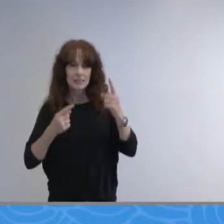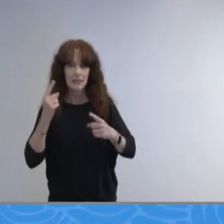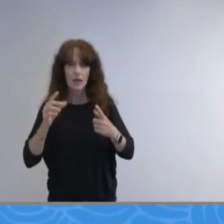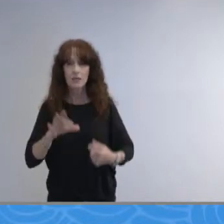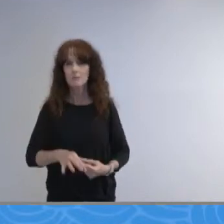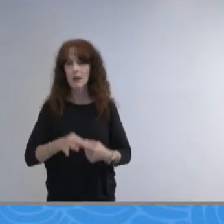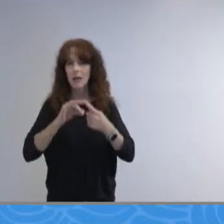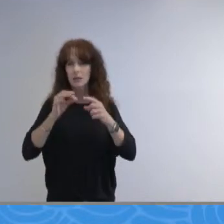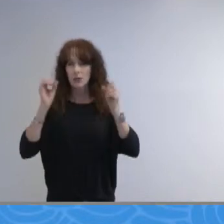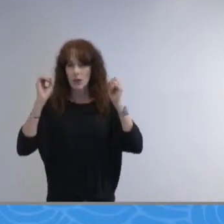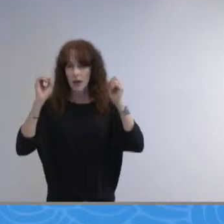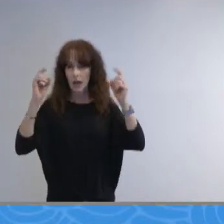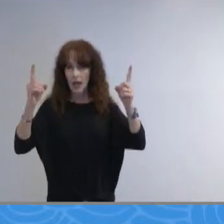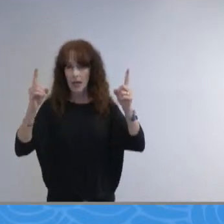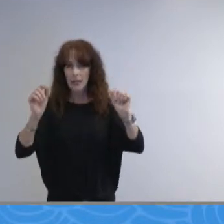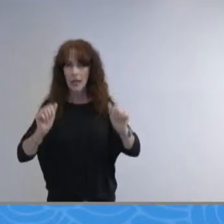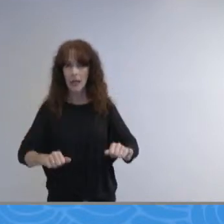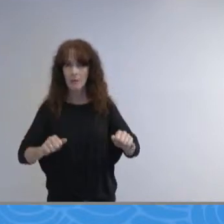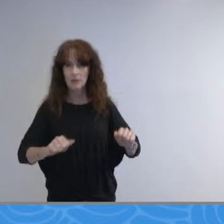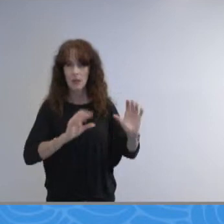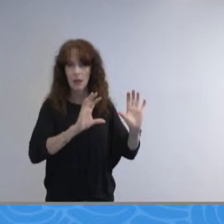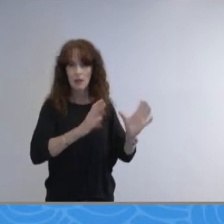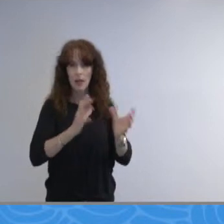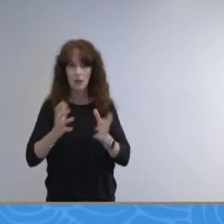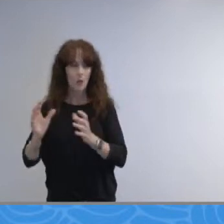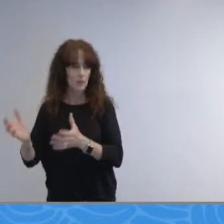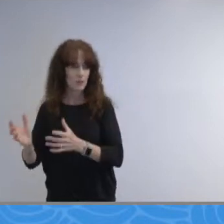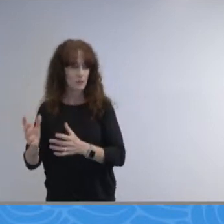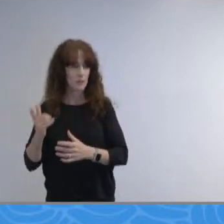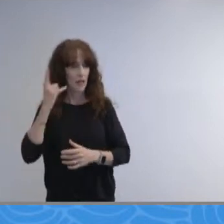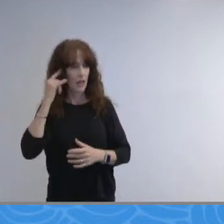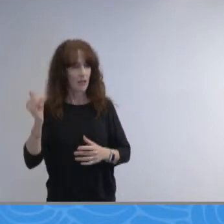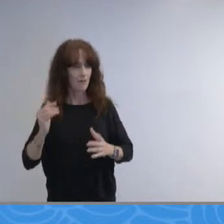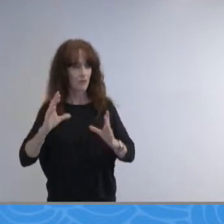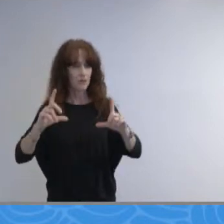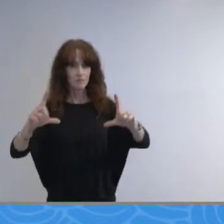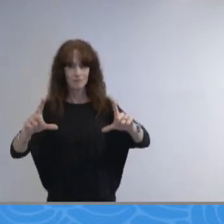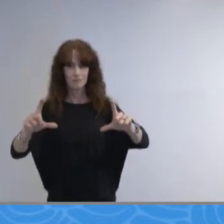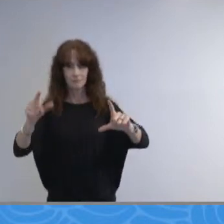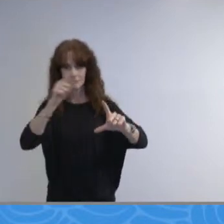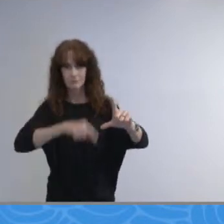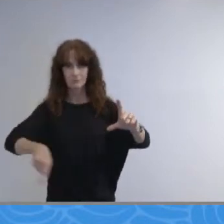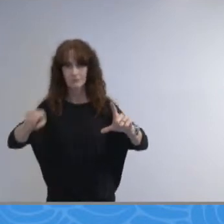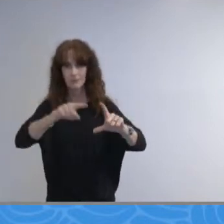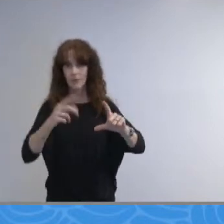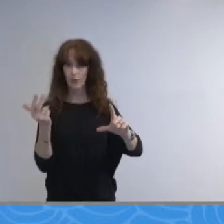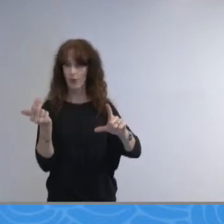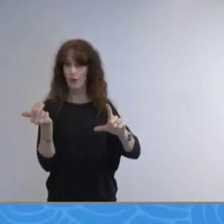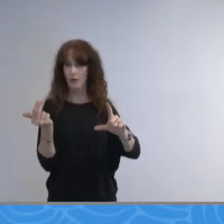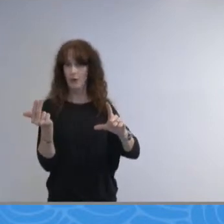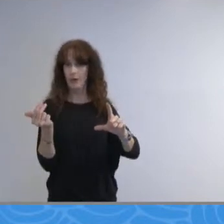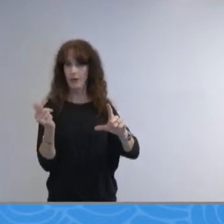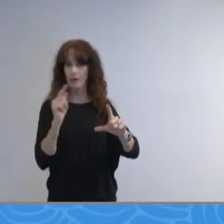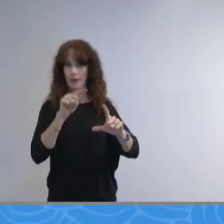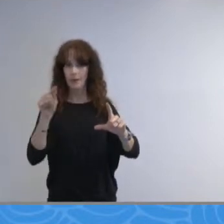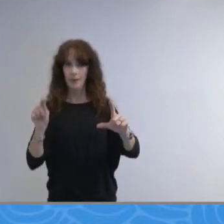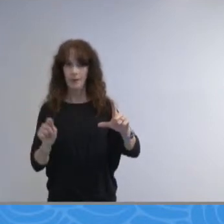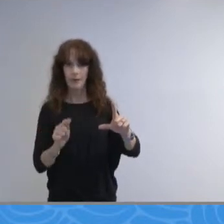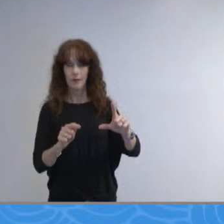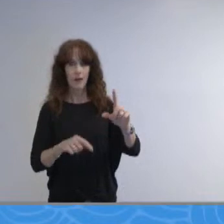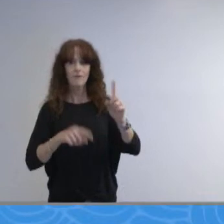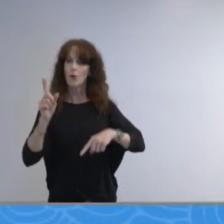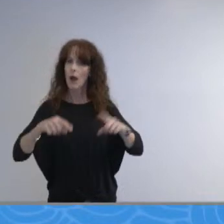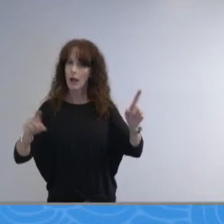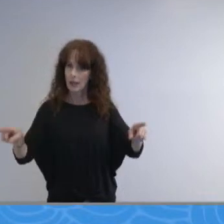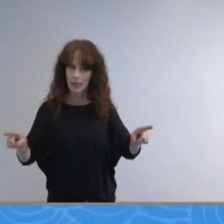special education eligibility categories in California. So there are 13, and you can see that there's a wide